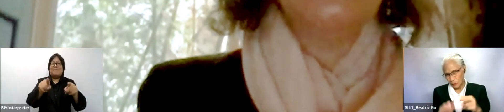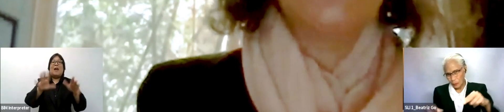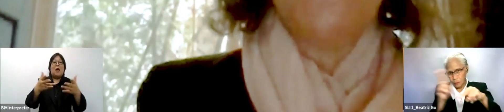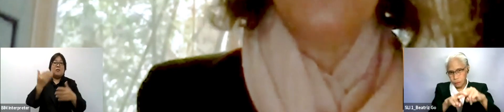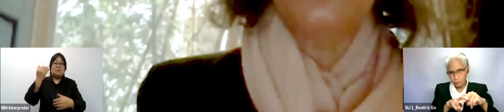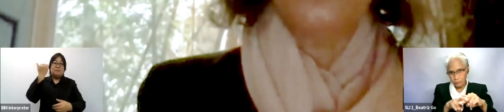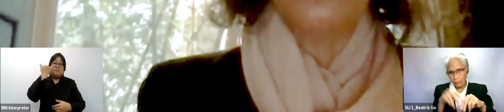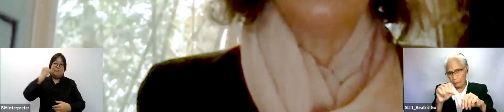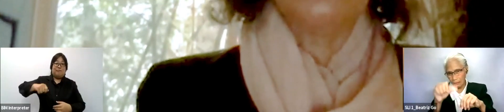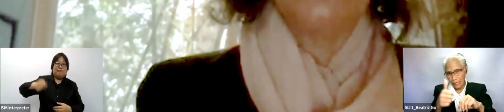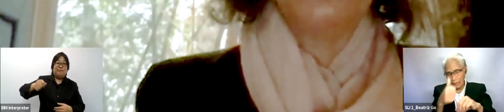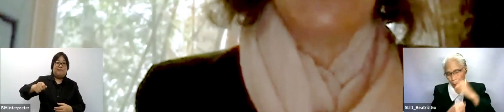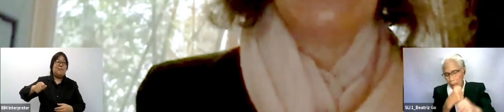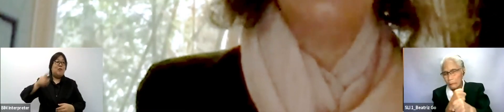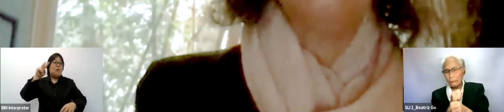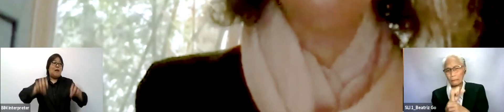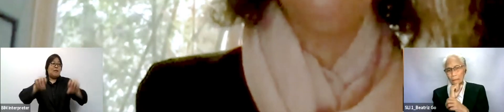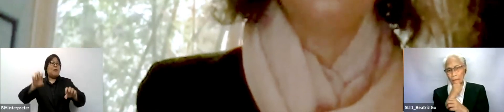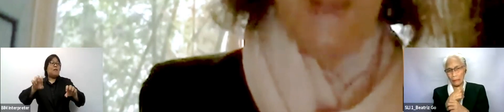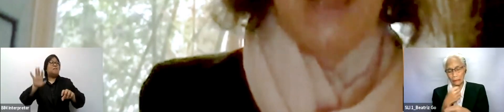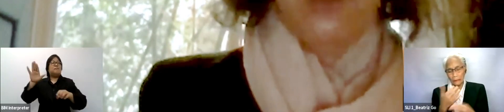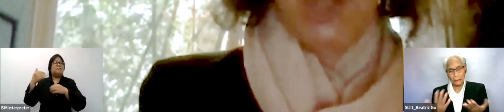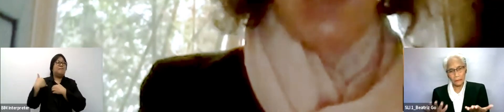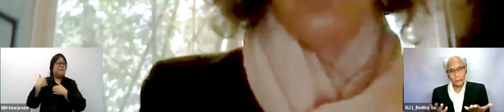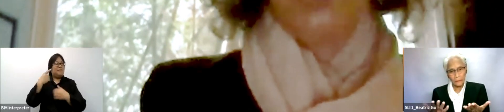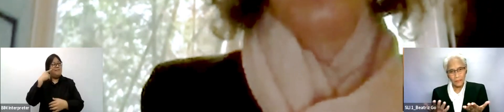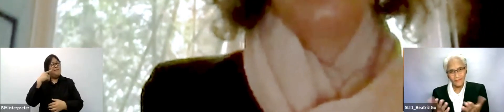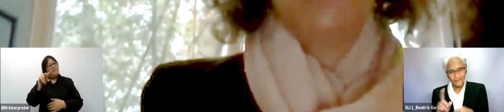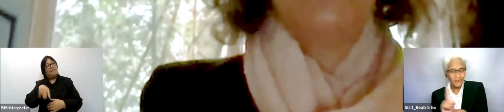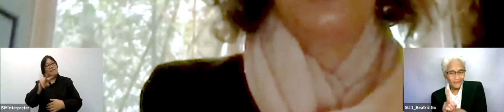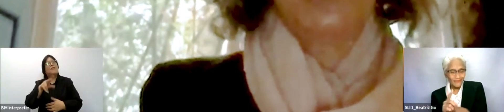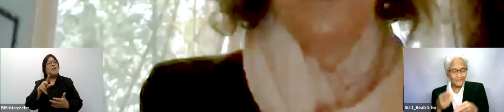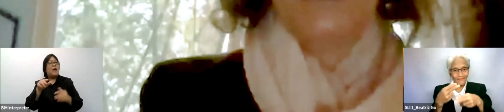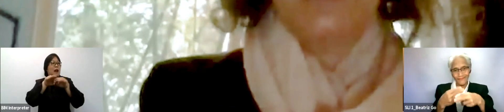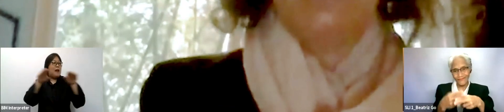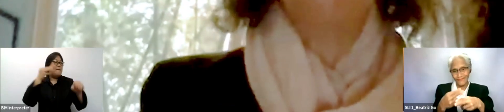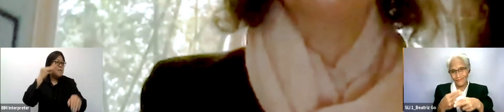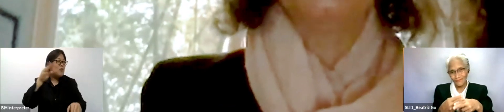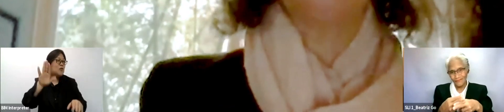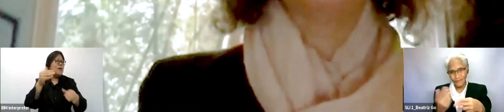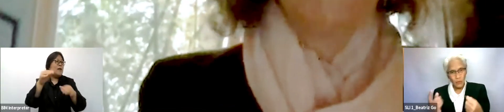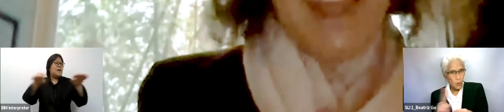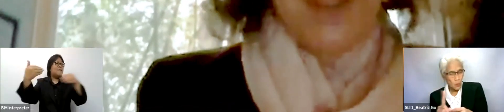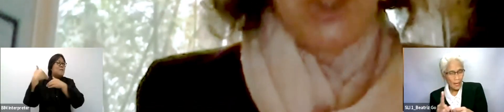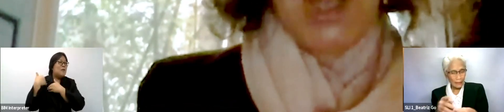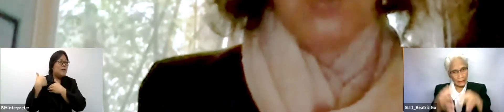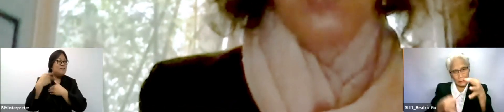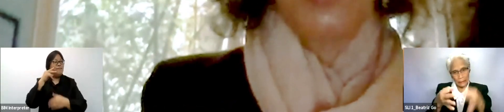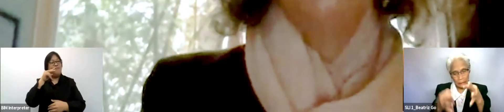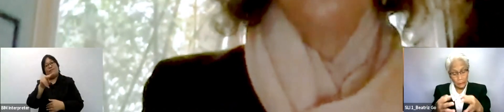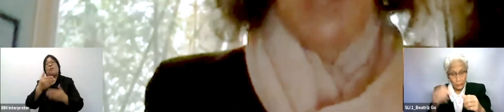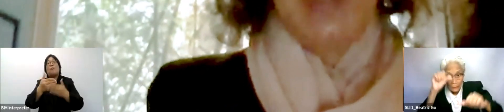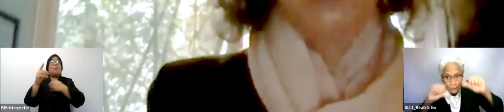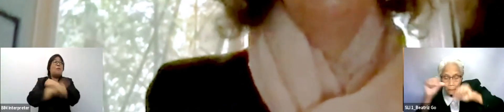And in December 2017, the first pilot child court was established in Pakistan. It was a specific child